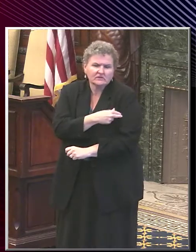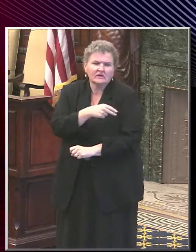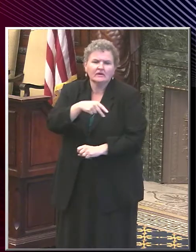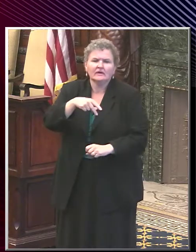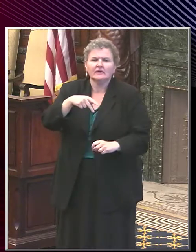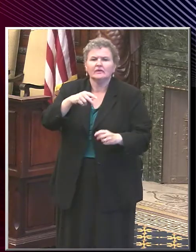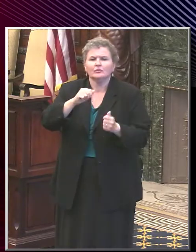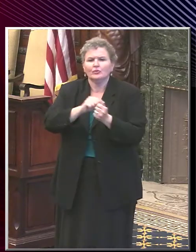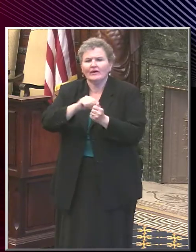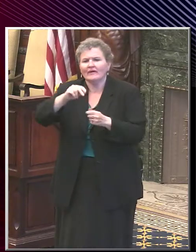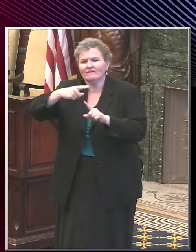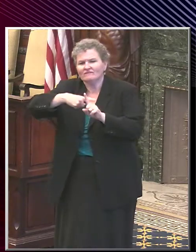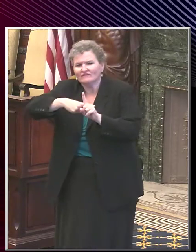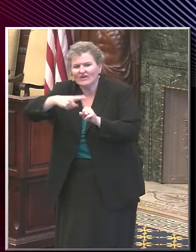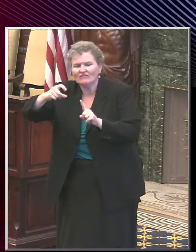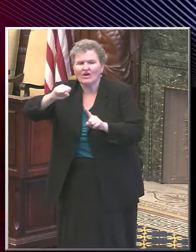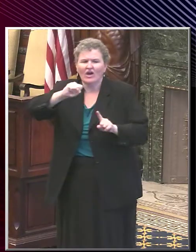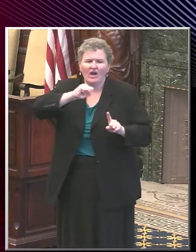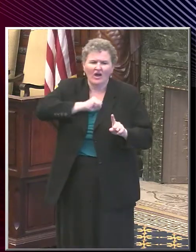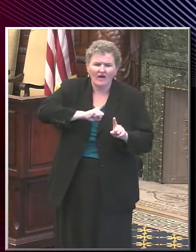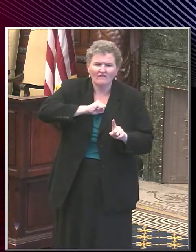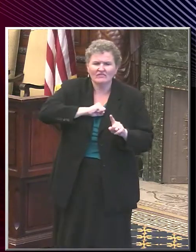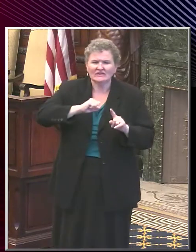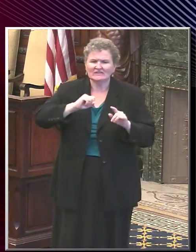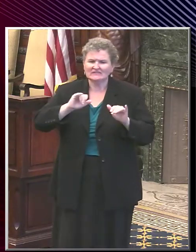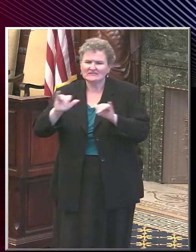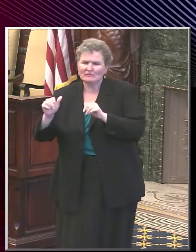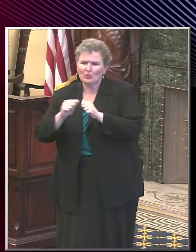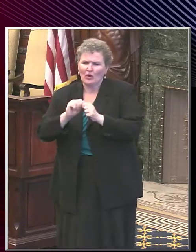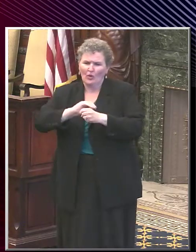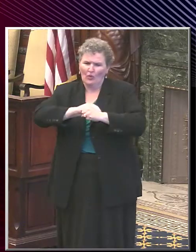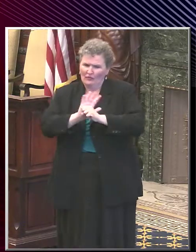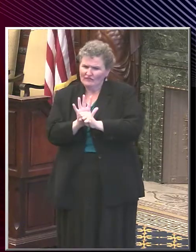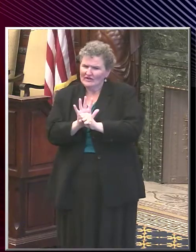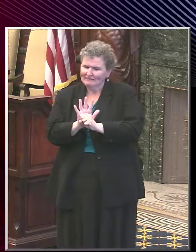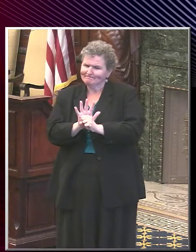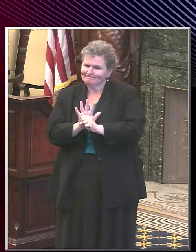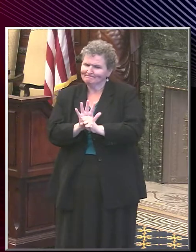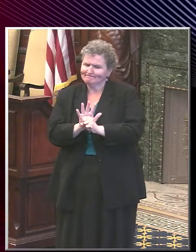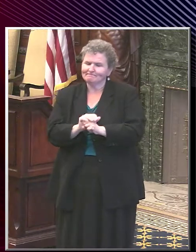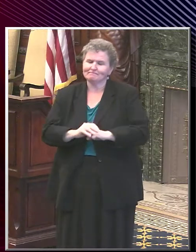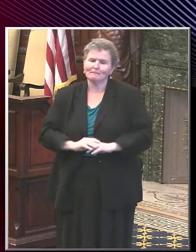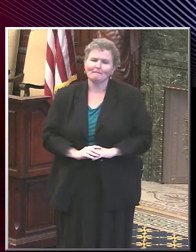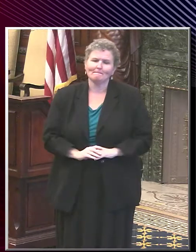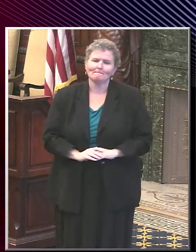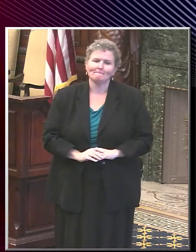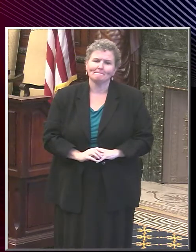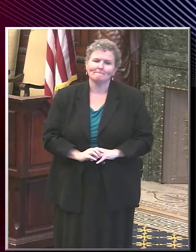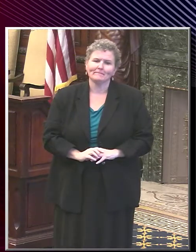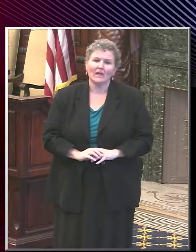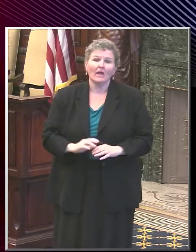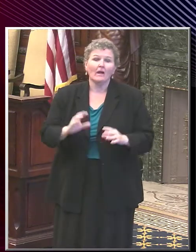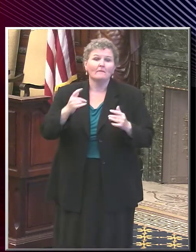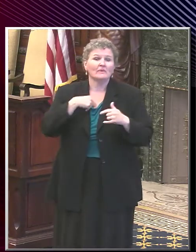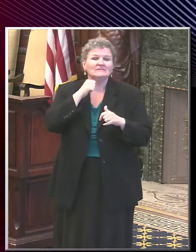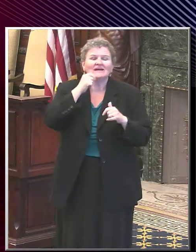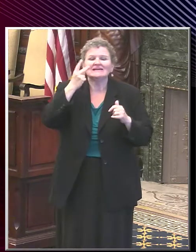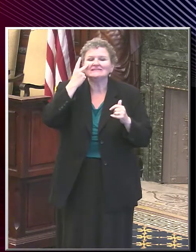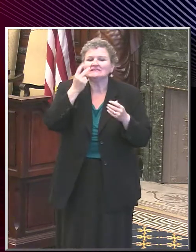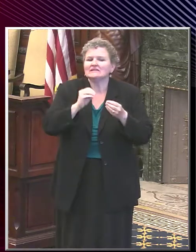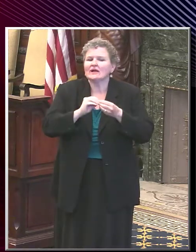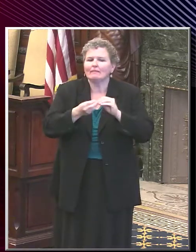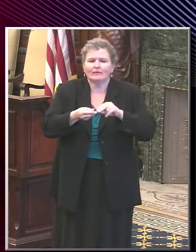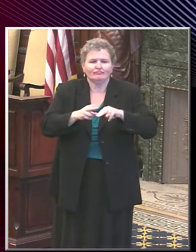be characteristic of COVID infection. It's another marker of increased viral activity in the city. We're not seeing an increase in the number of people who